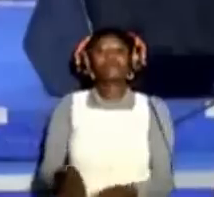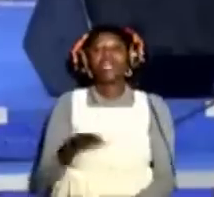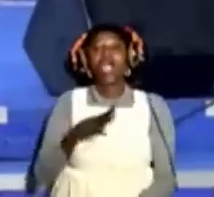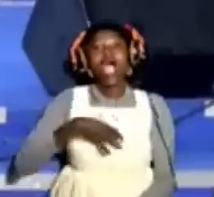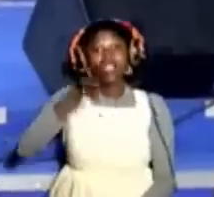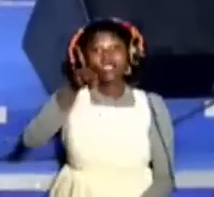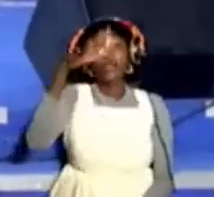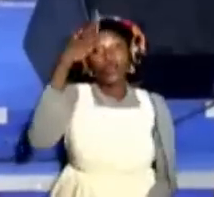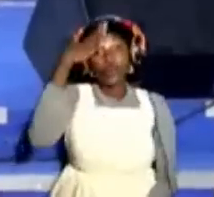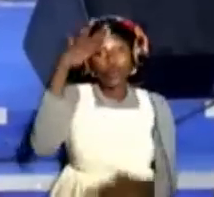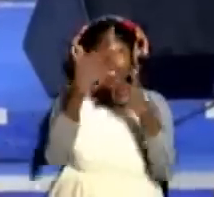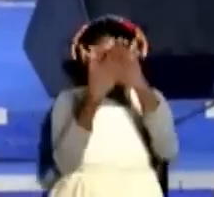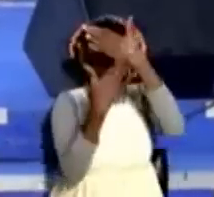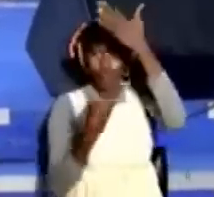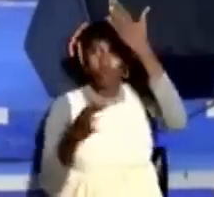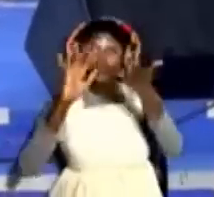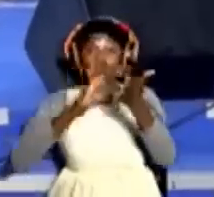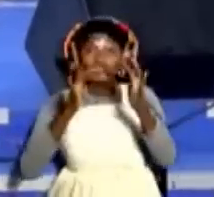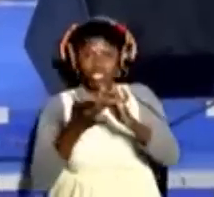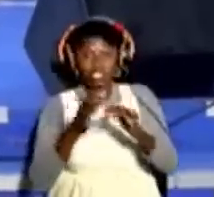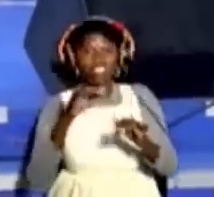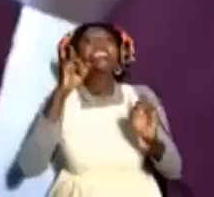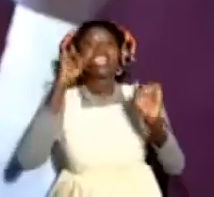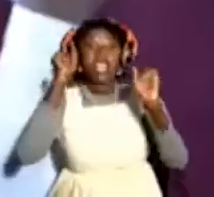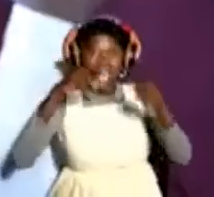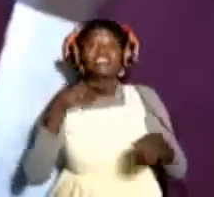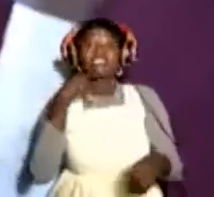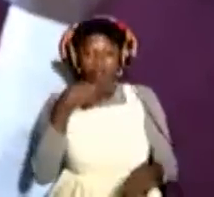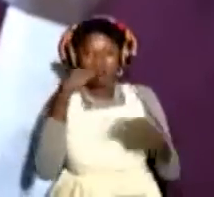And you know the blood that Jesus shed is still speaking.